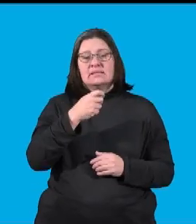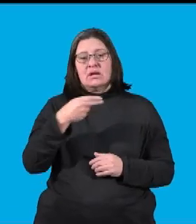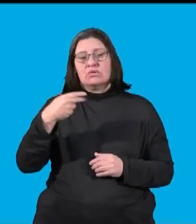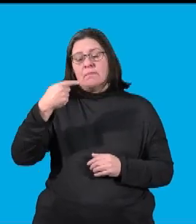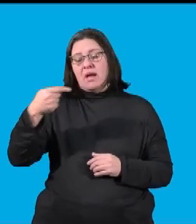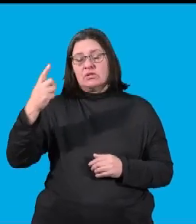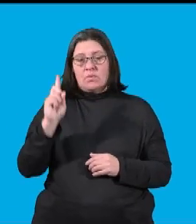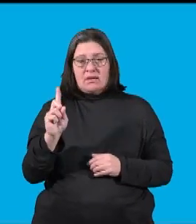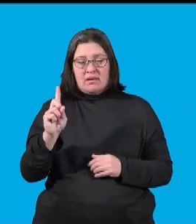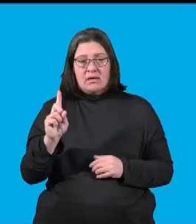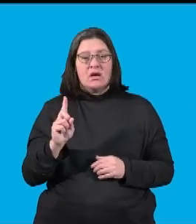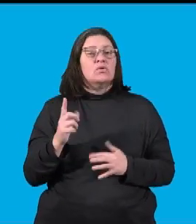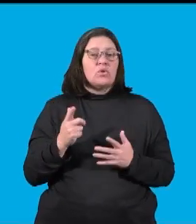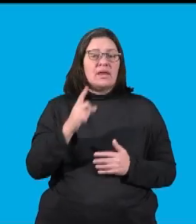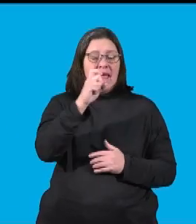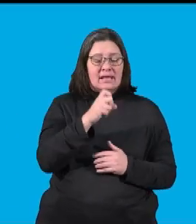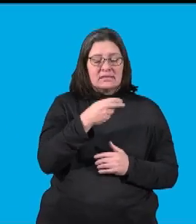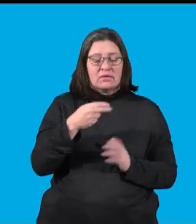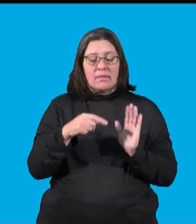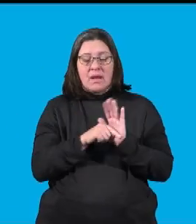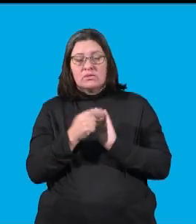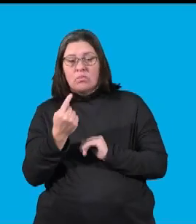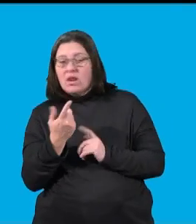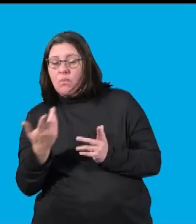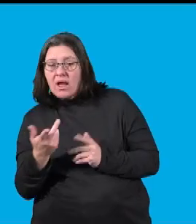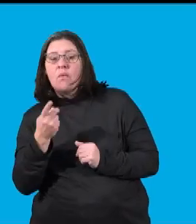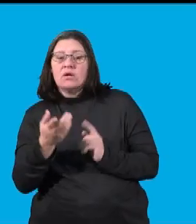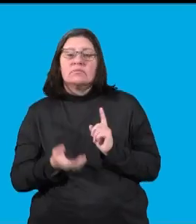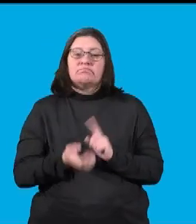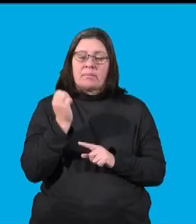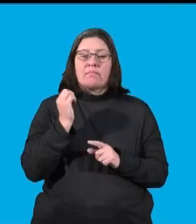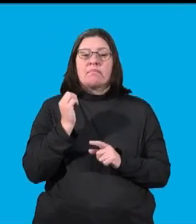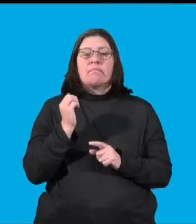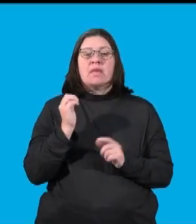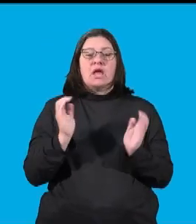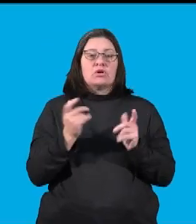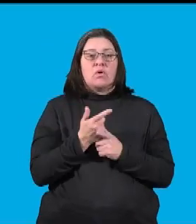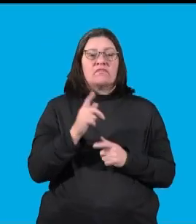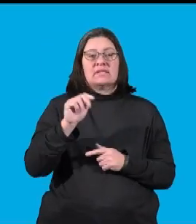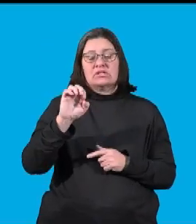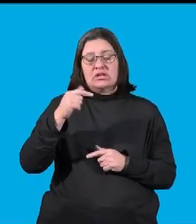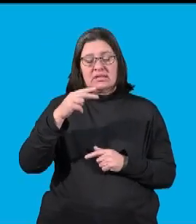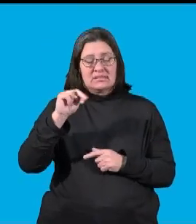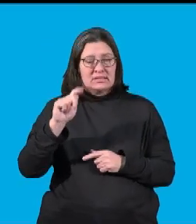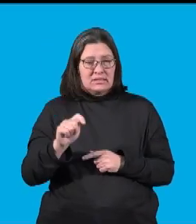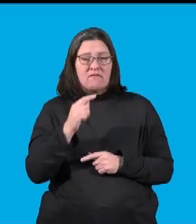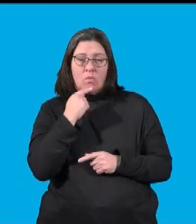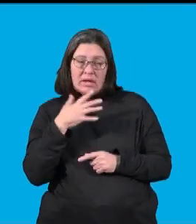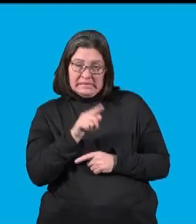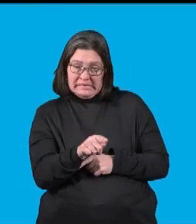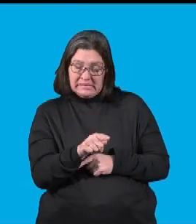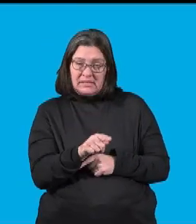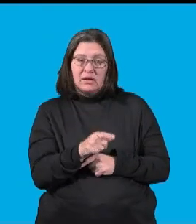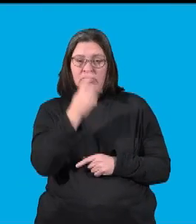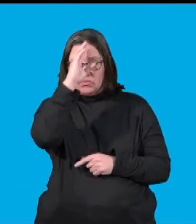to minus 1. So wherever minus 1 is, we want to find the equation of the tangent. So if we're looking